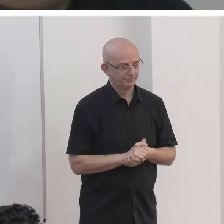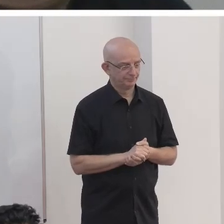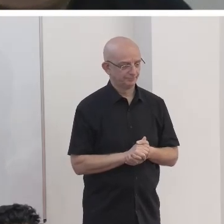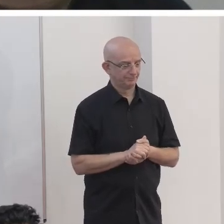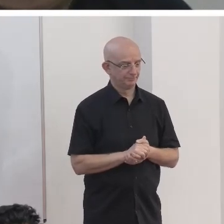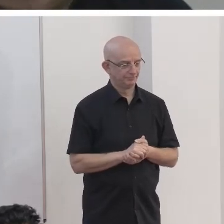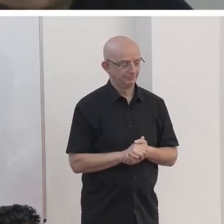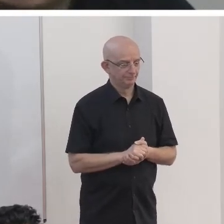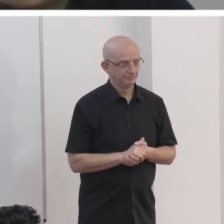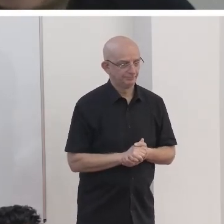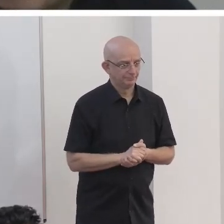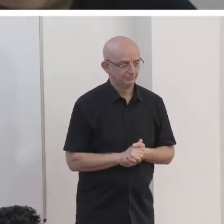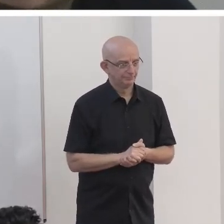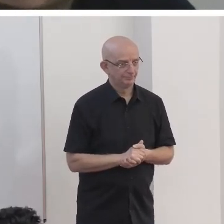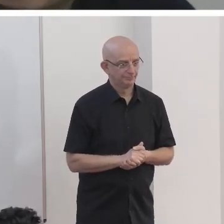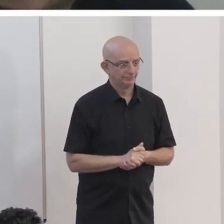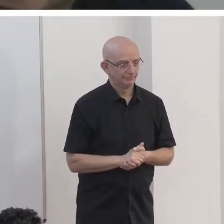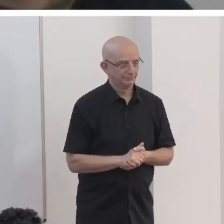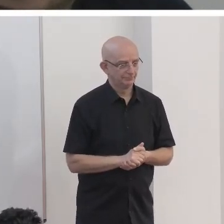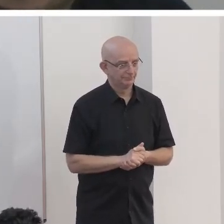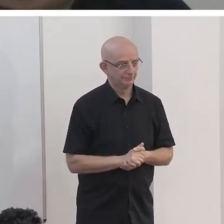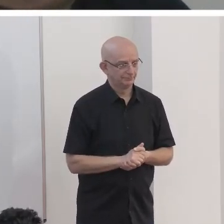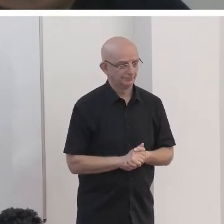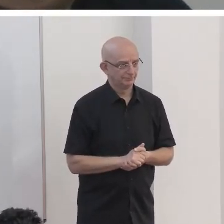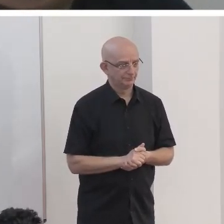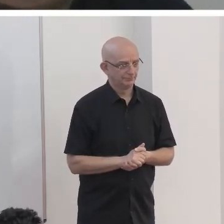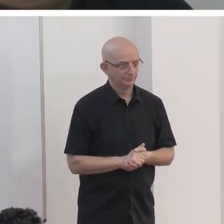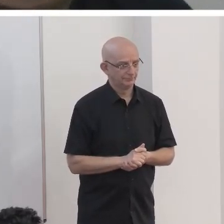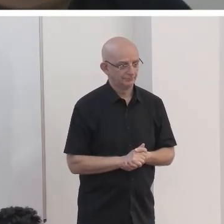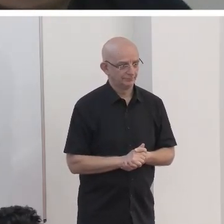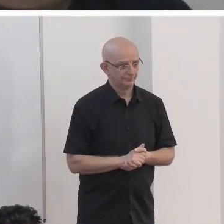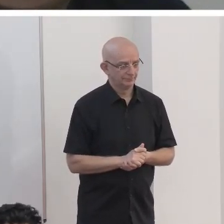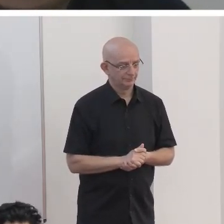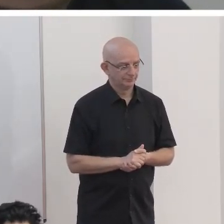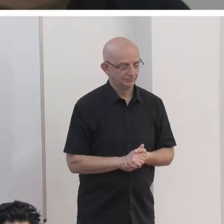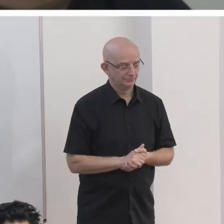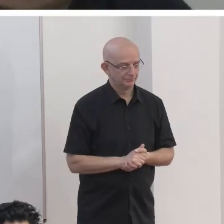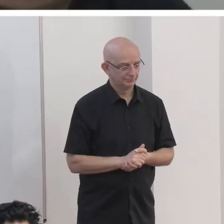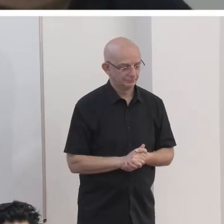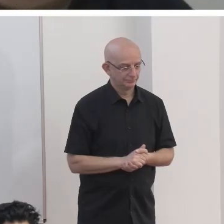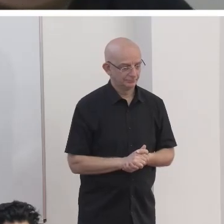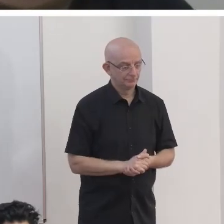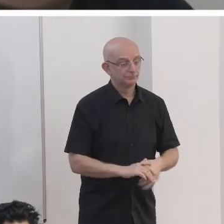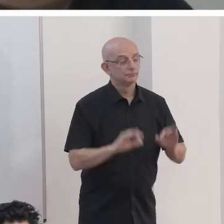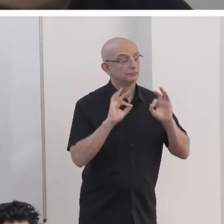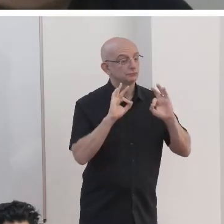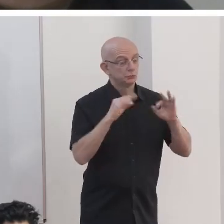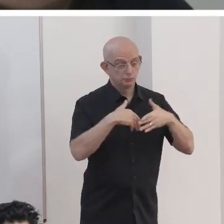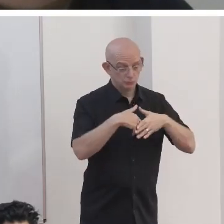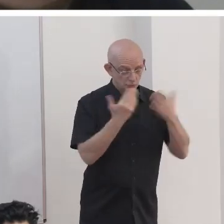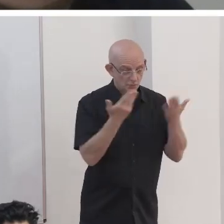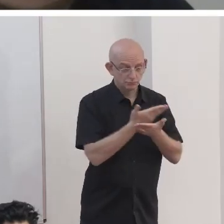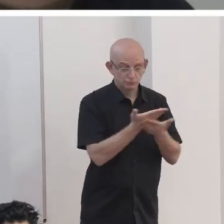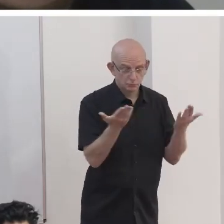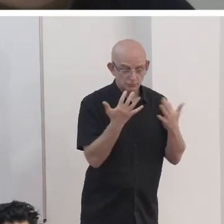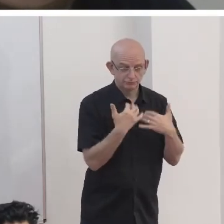Okay, good morning, one and all present here. And Nice to meet you all, and thanks. I would